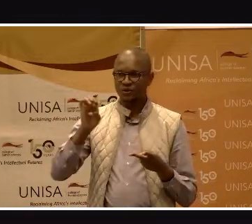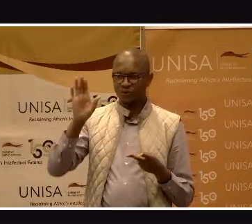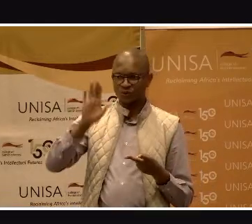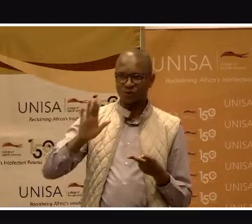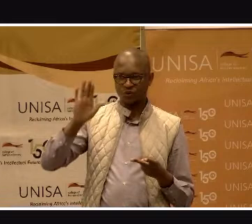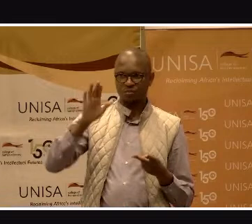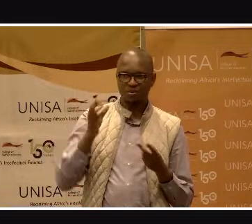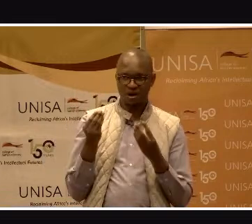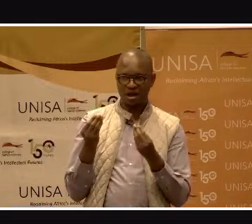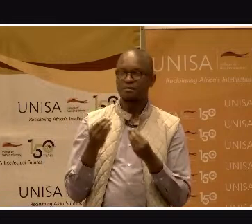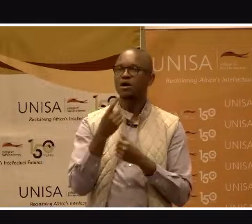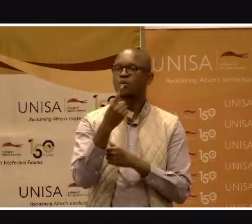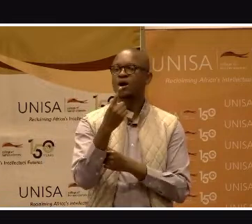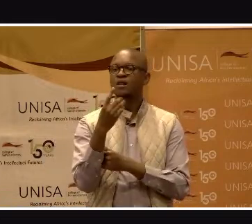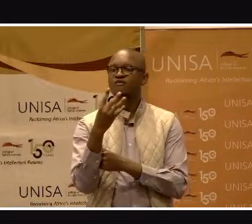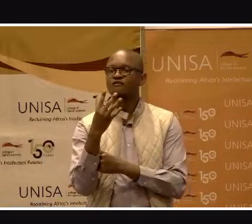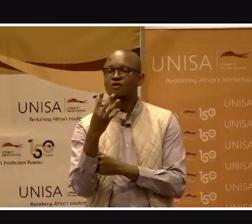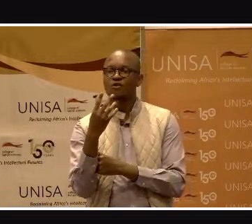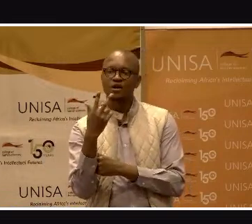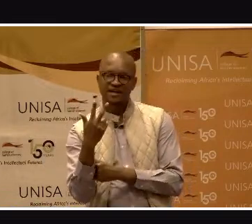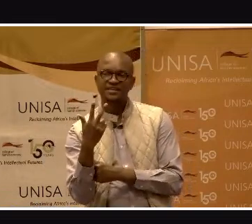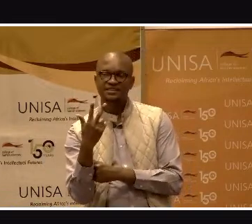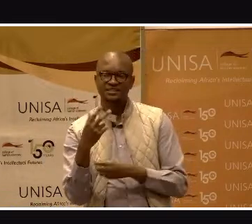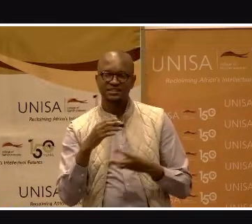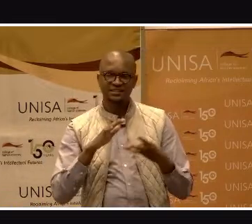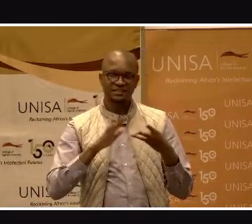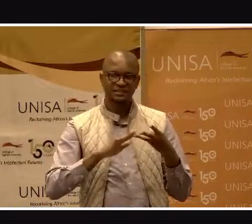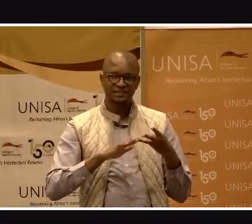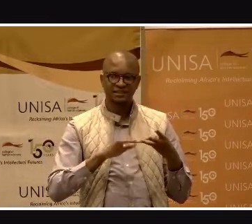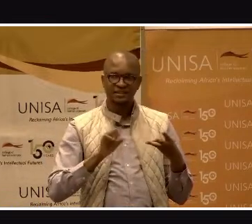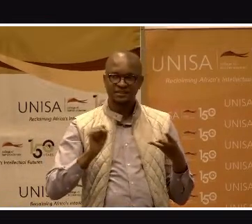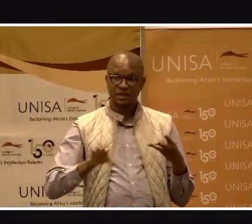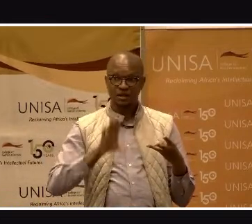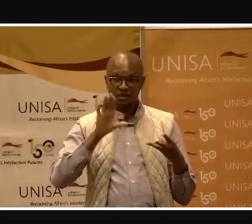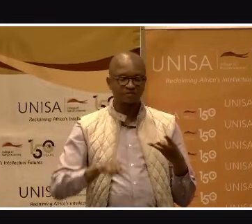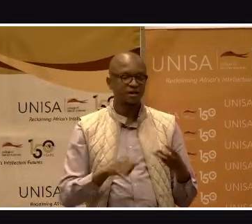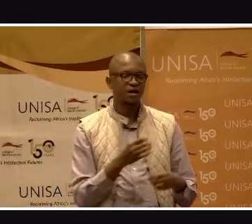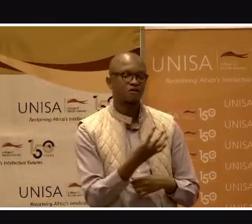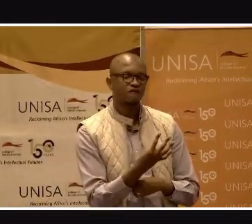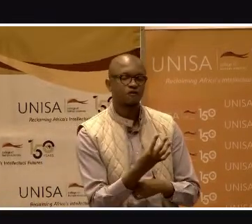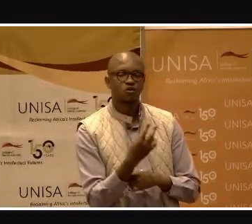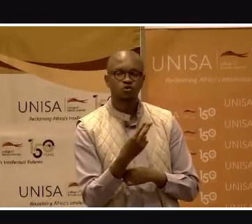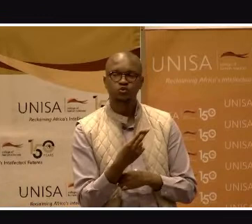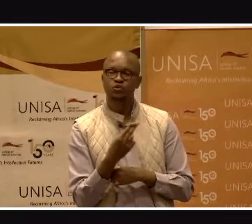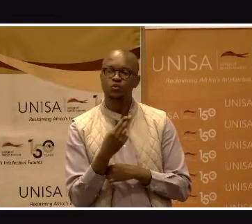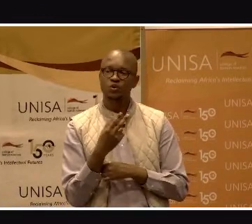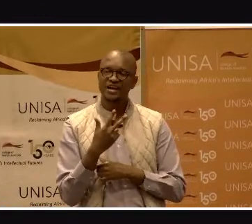America, 226. In Africa, we have 428. In Asia, we have